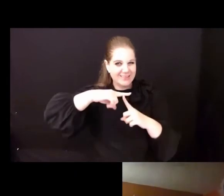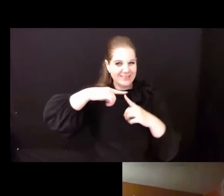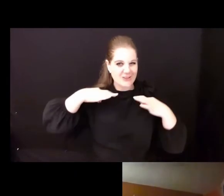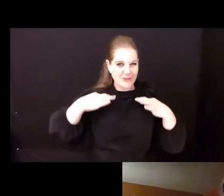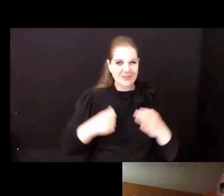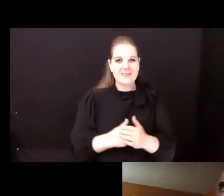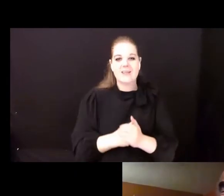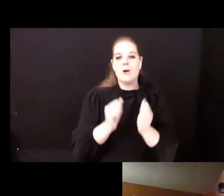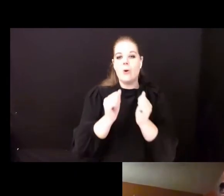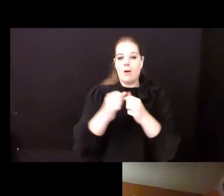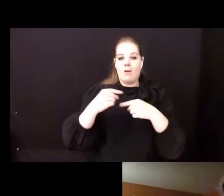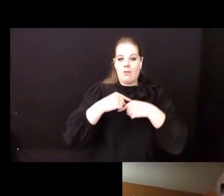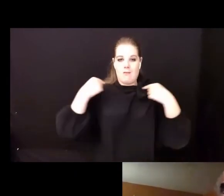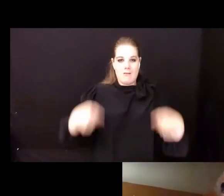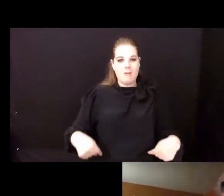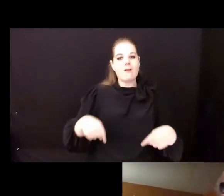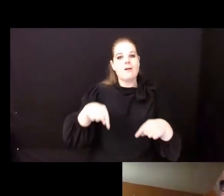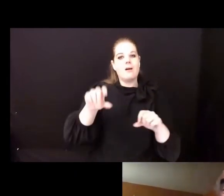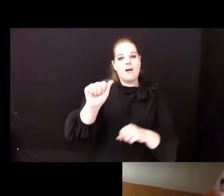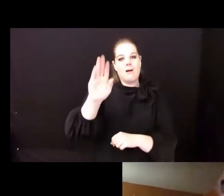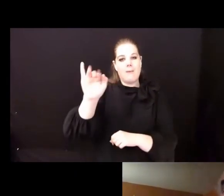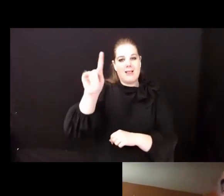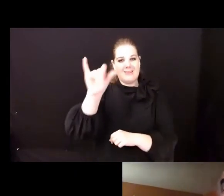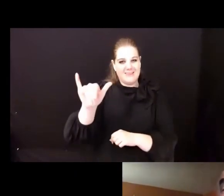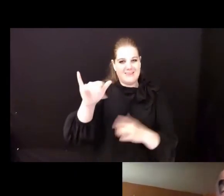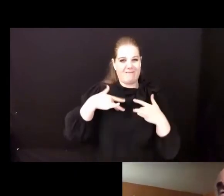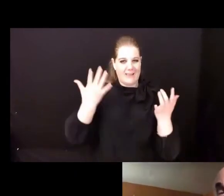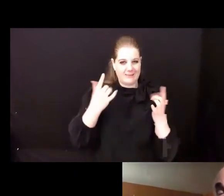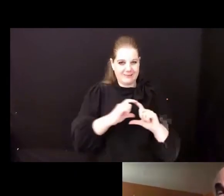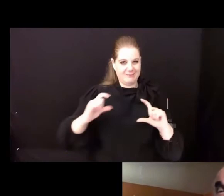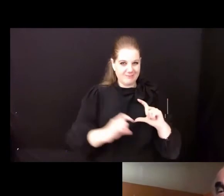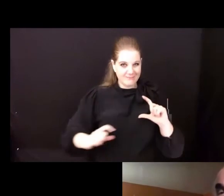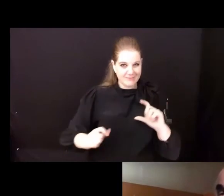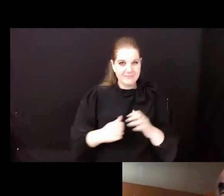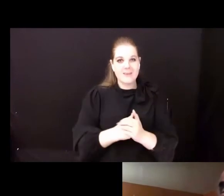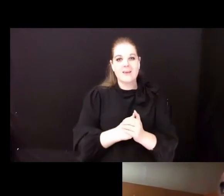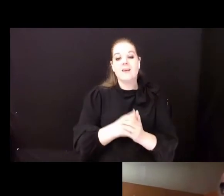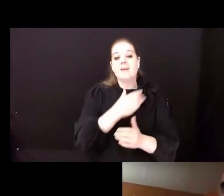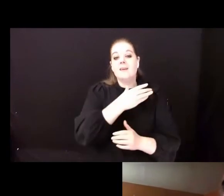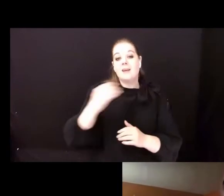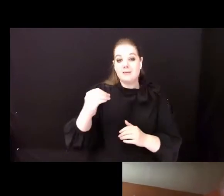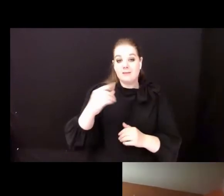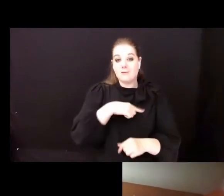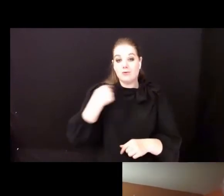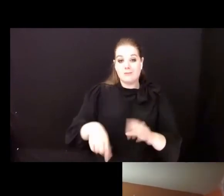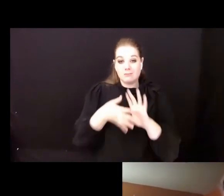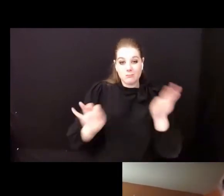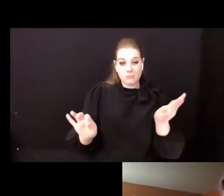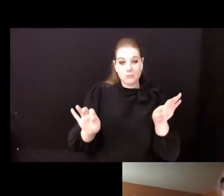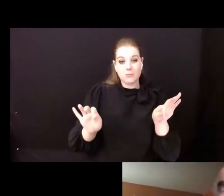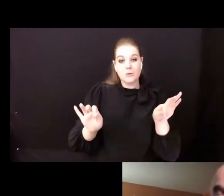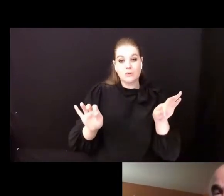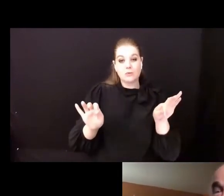the ABILITY event written on it, and in Chinese characters it